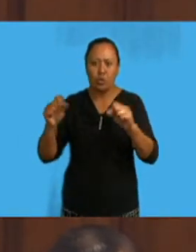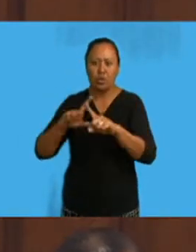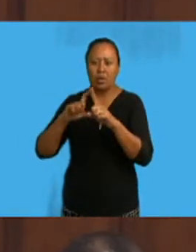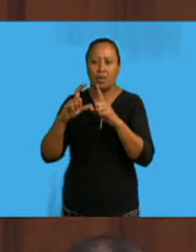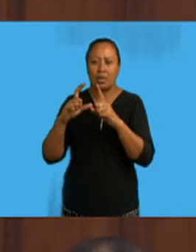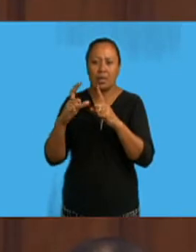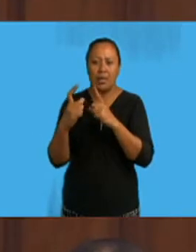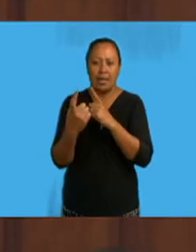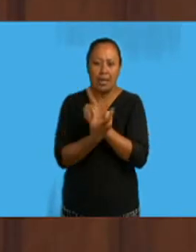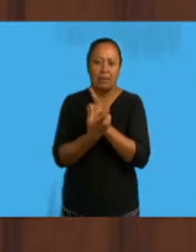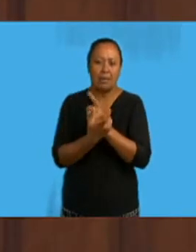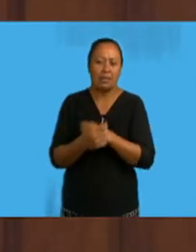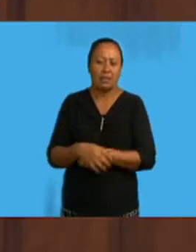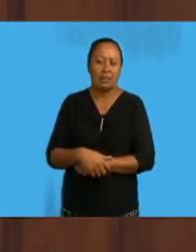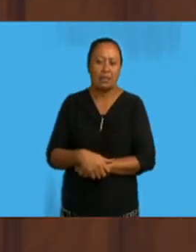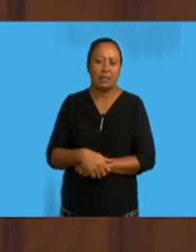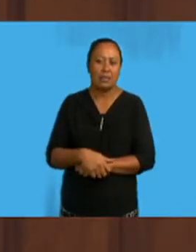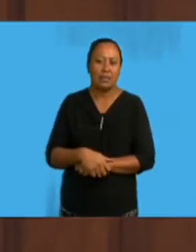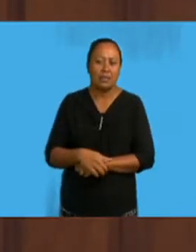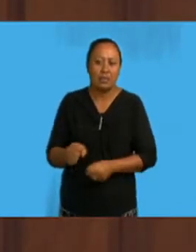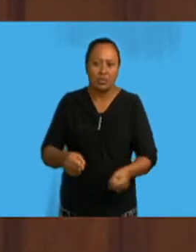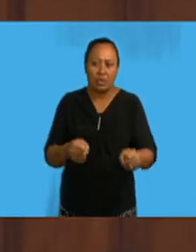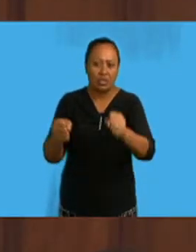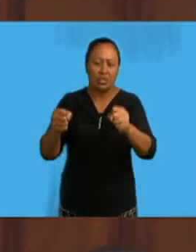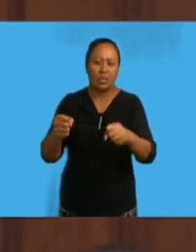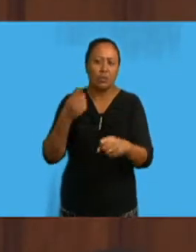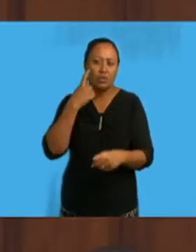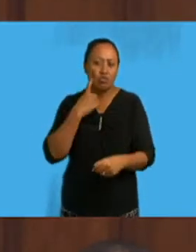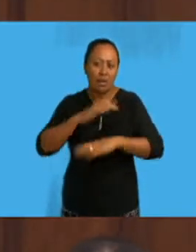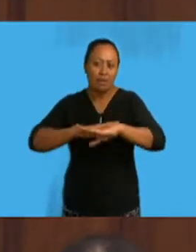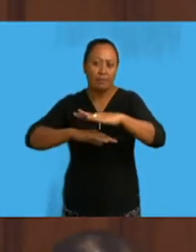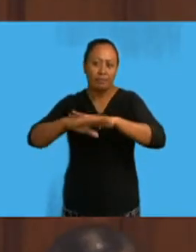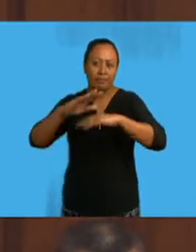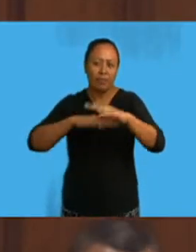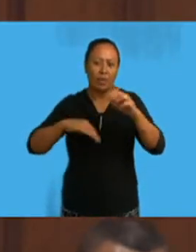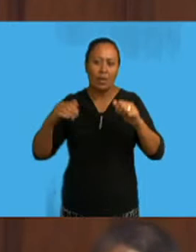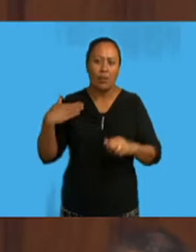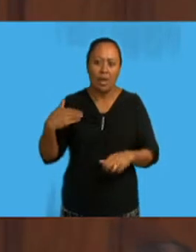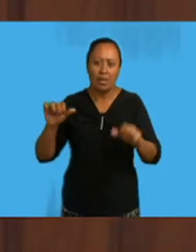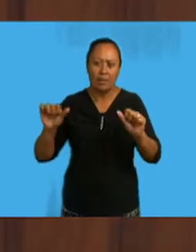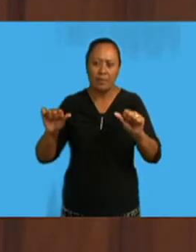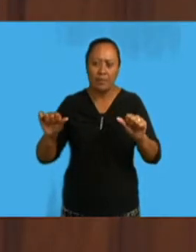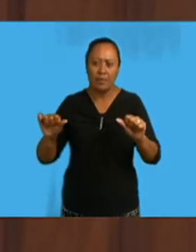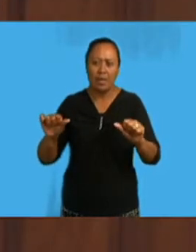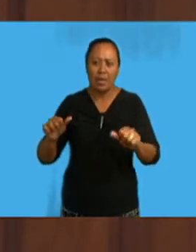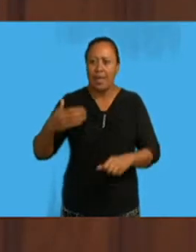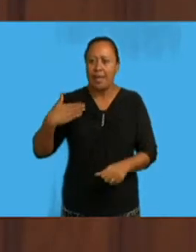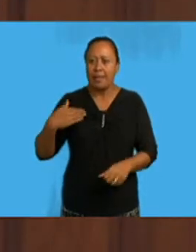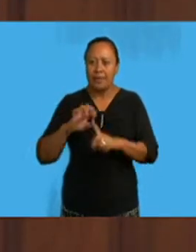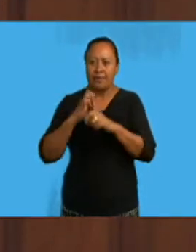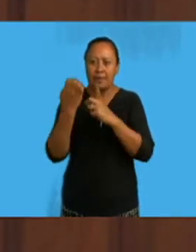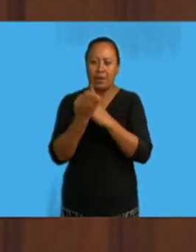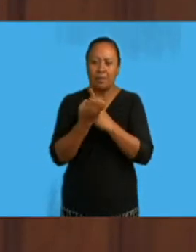economy, it is paramount that we continue to build on a foundation that accords a well-protected, healthy, and valued environment that